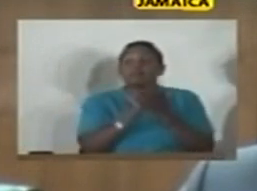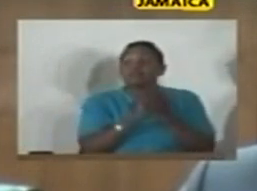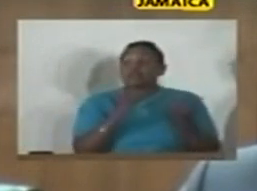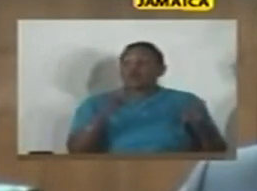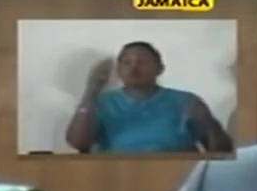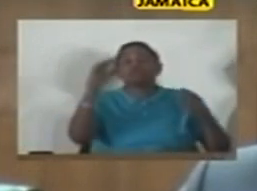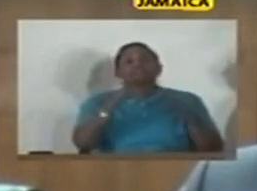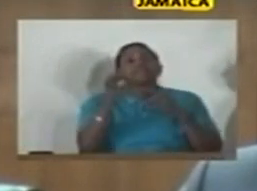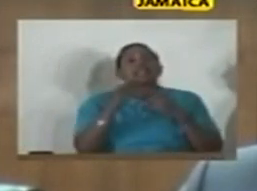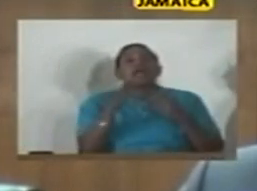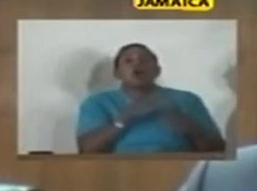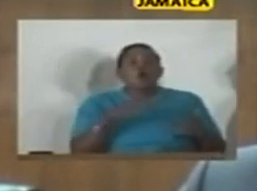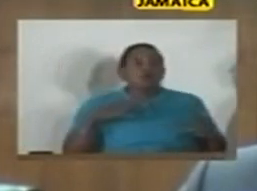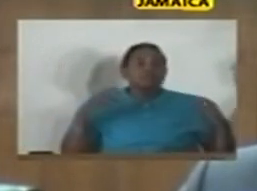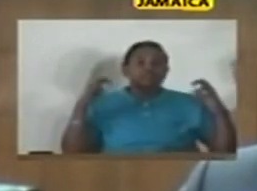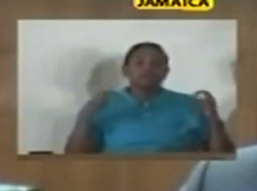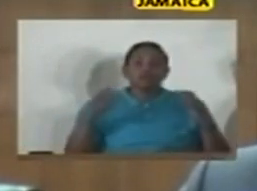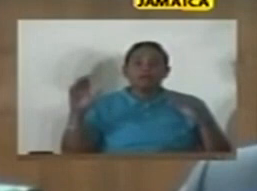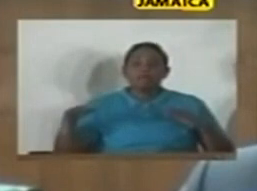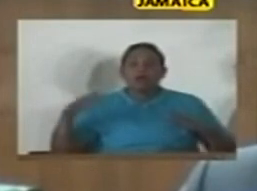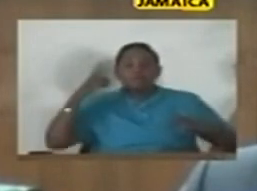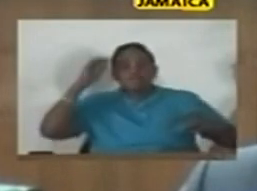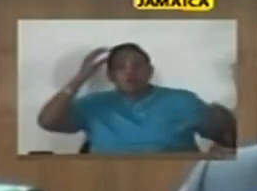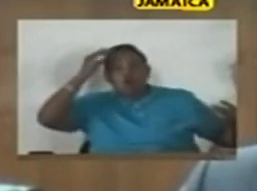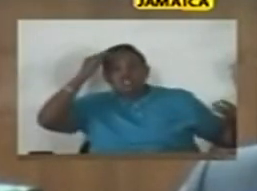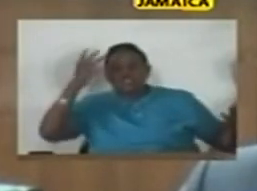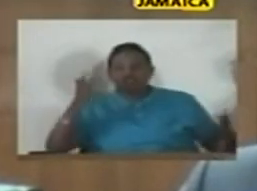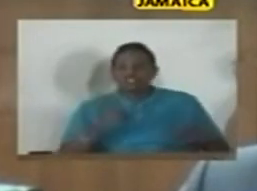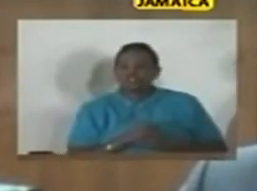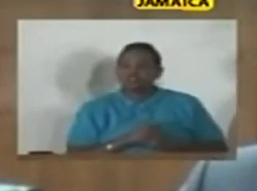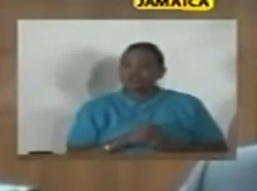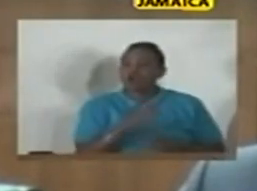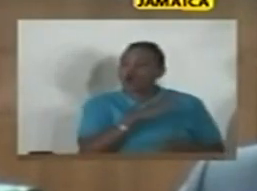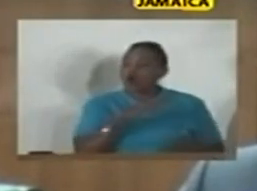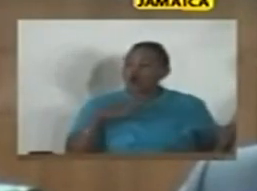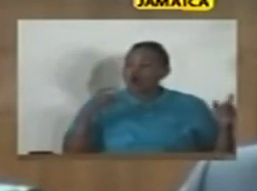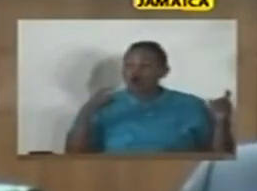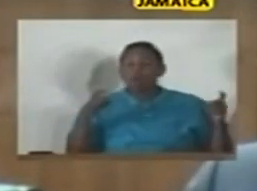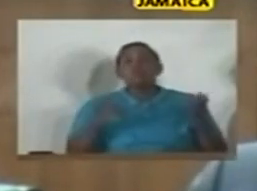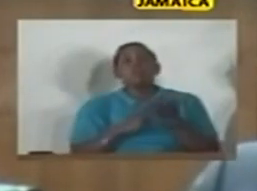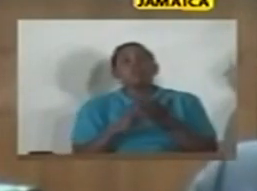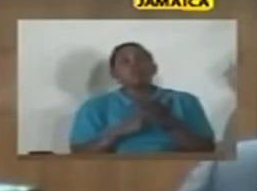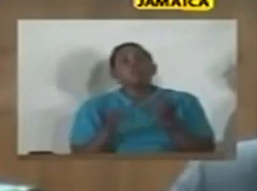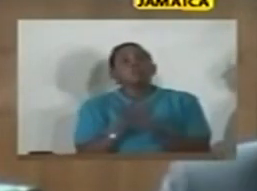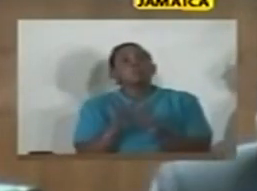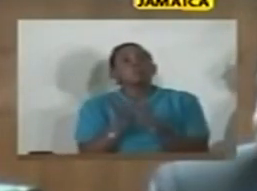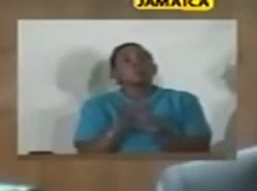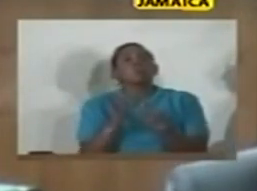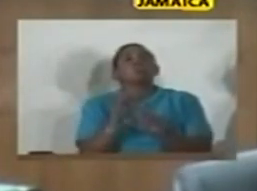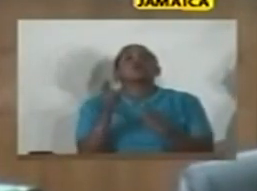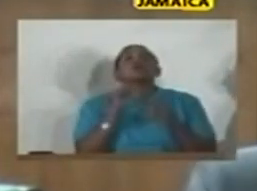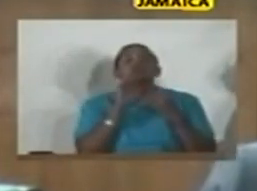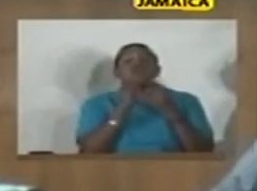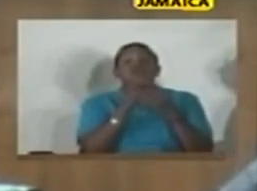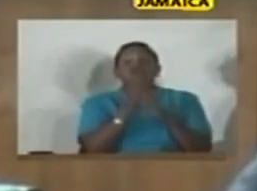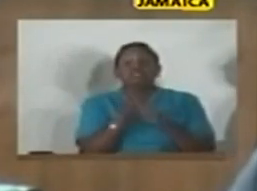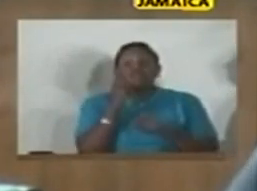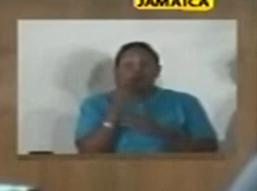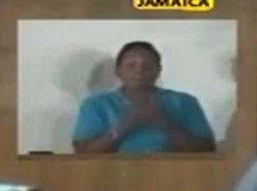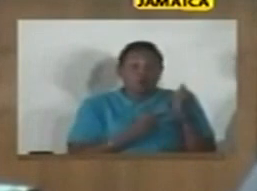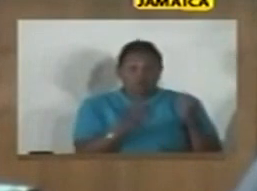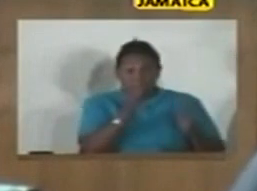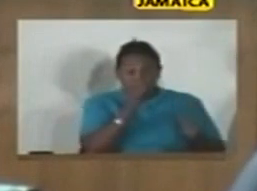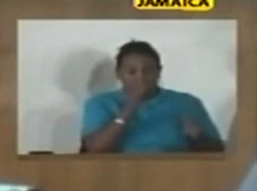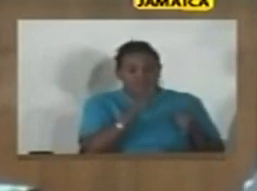joint select committee of Parliament for consideration. The committee has been deliberating on submissions received from both private